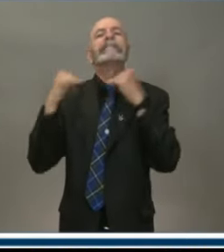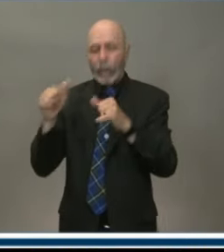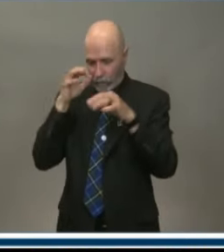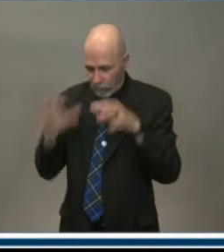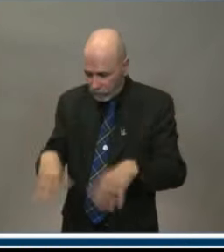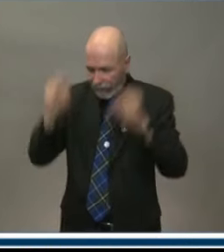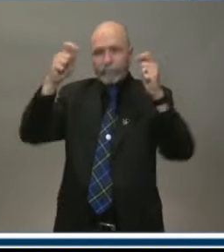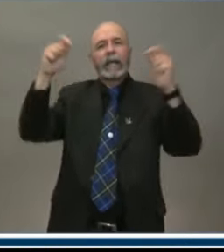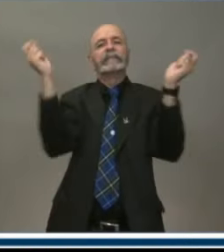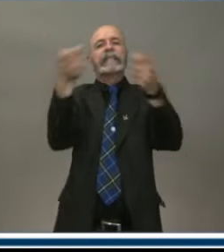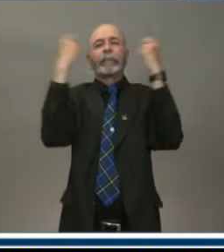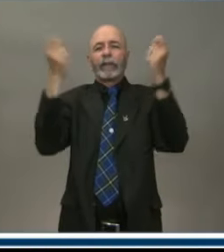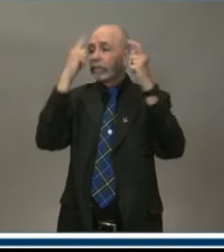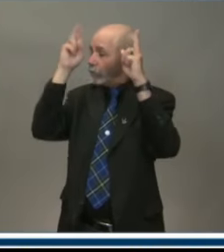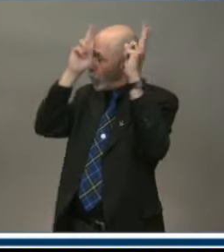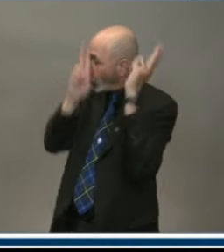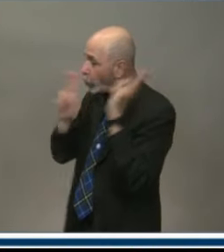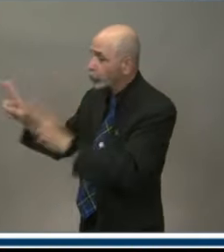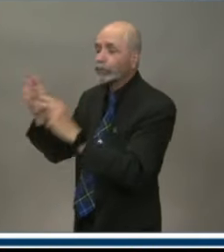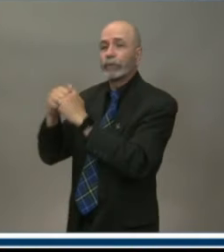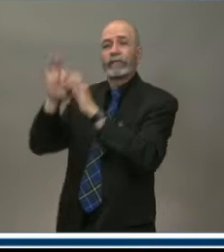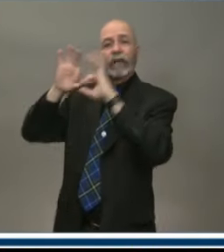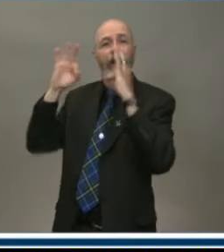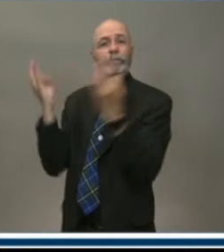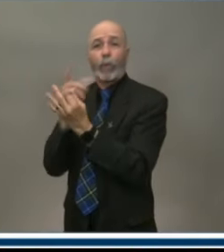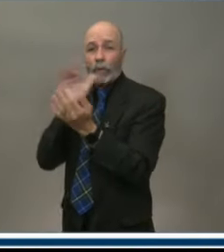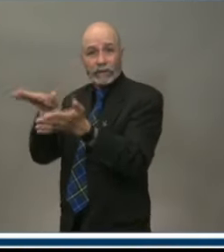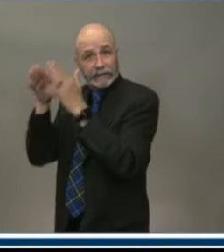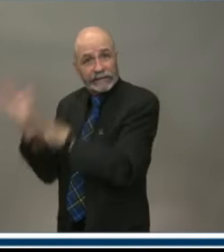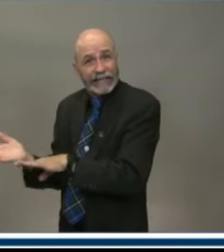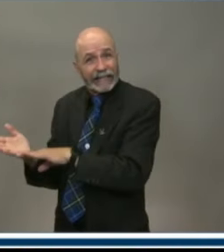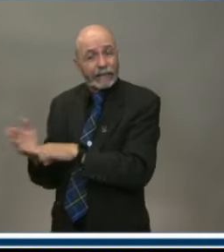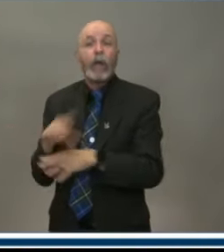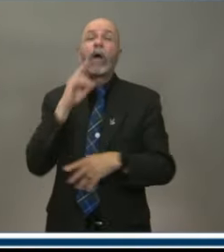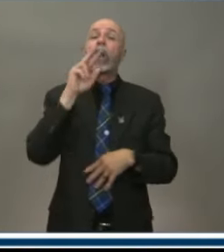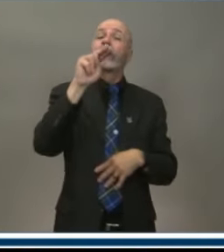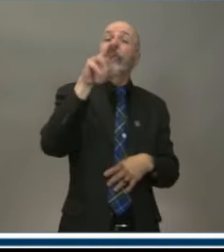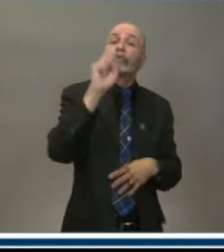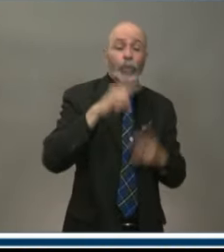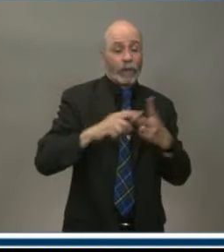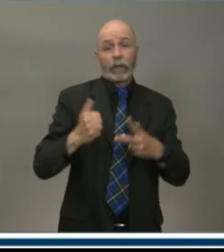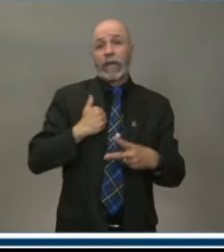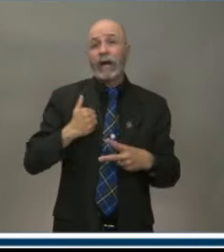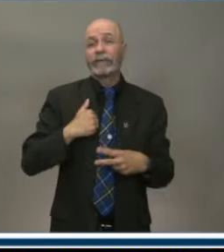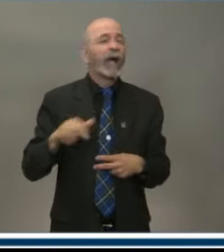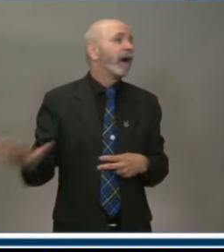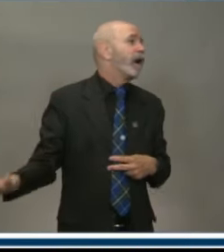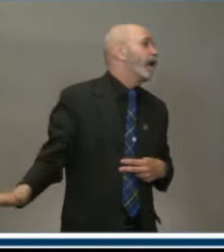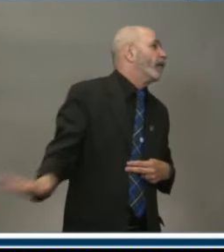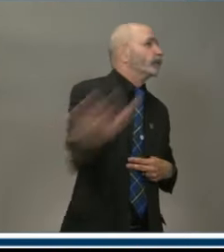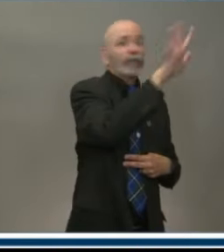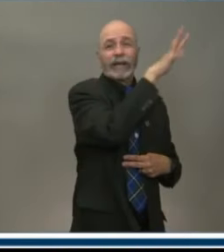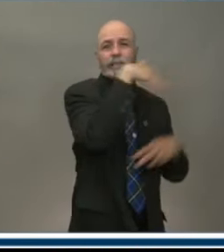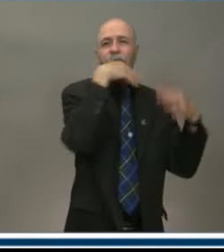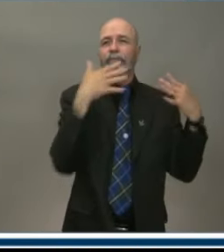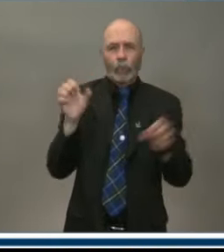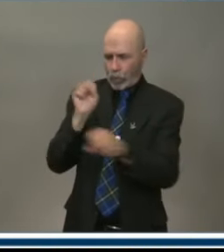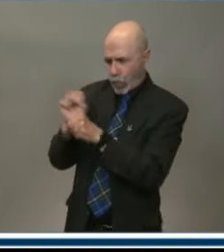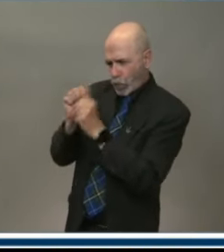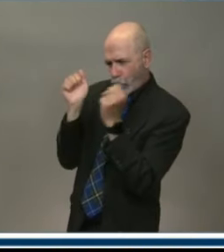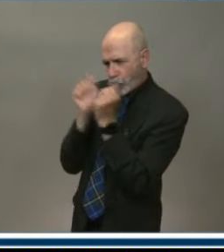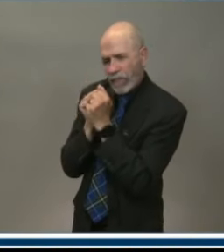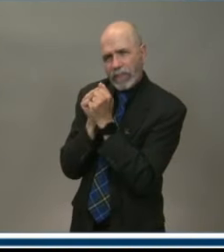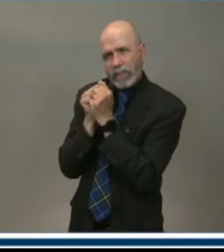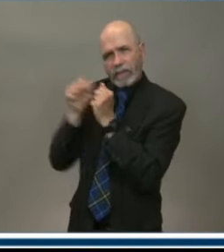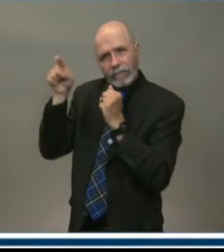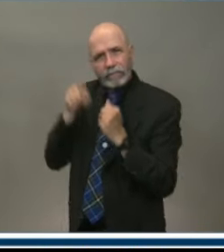ones, and a chance to let Nova Scotians and all Canadians to grieve with you. So many people from all over have reached out